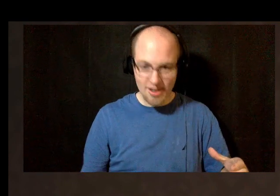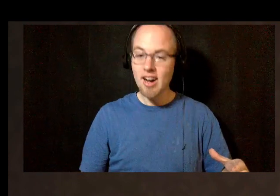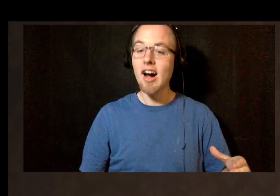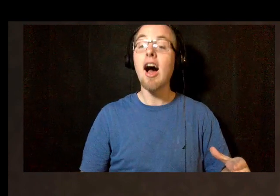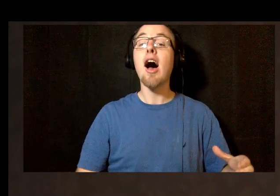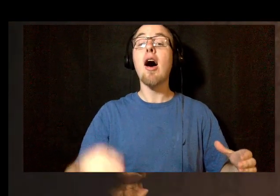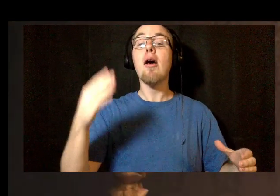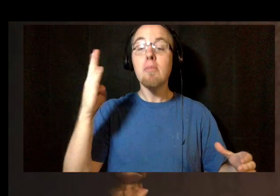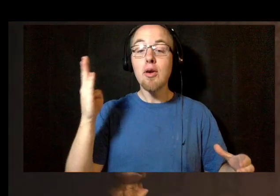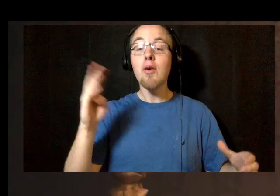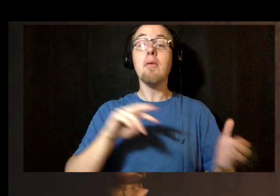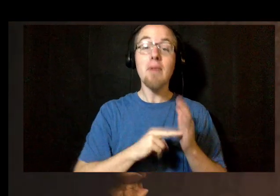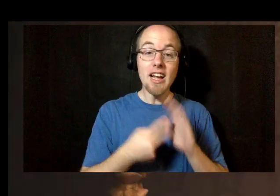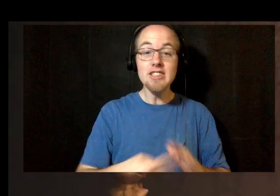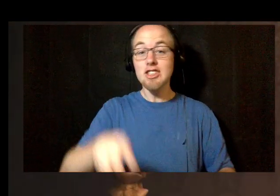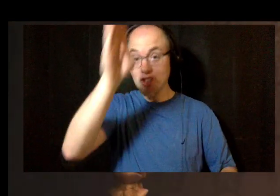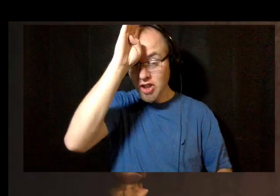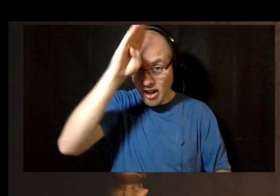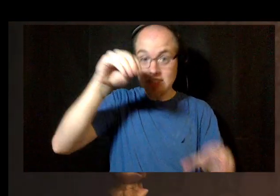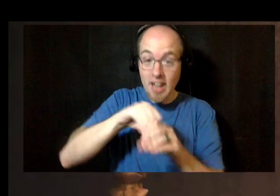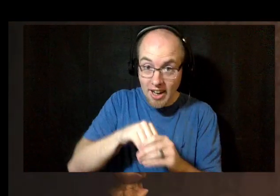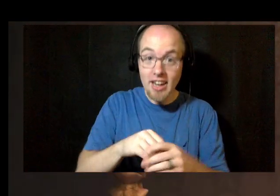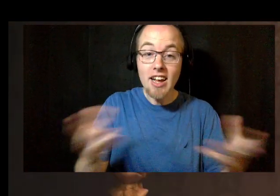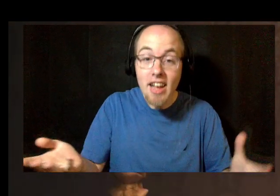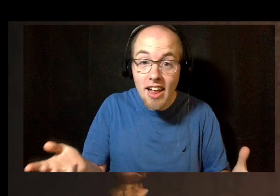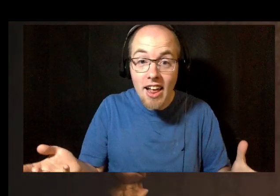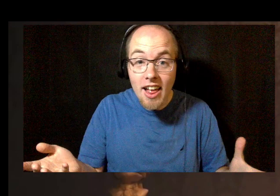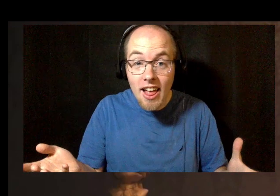Blue means sharks in it.